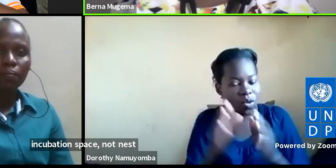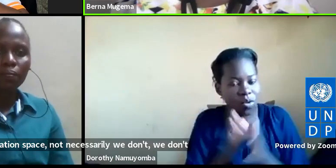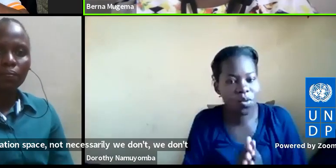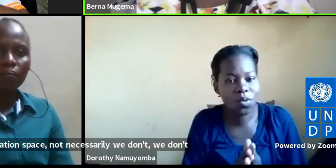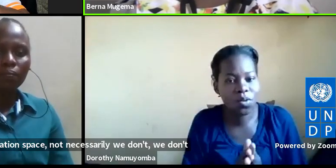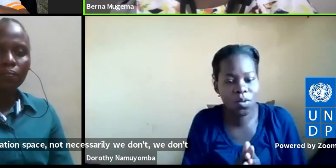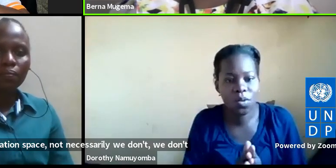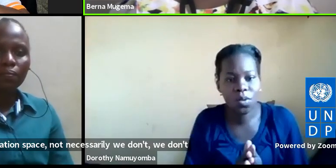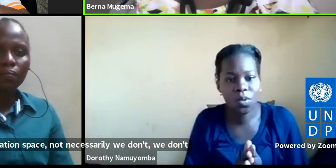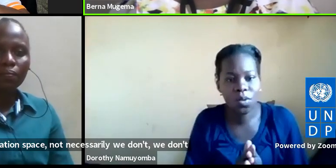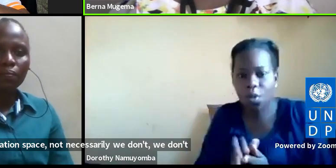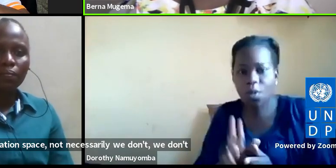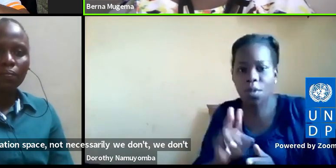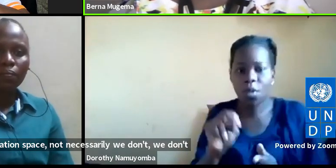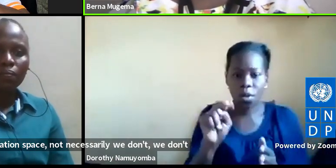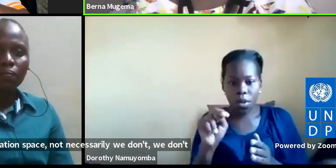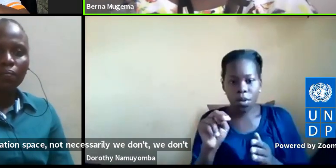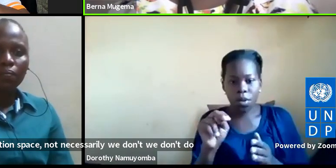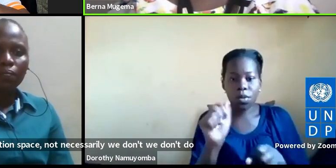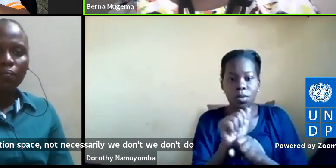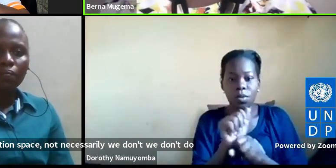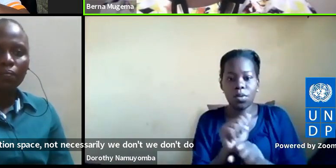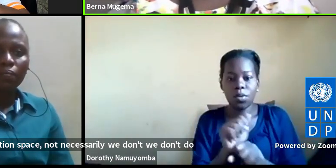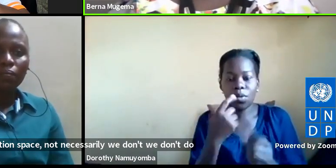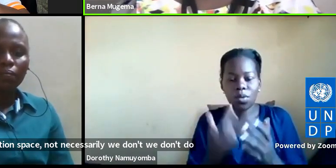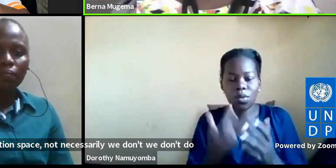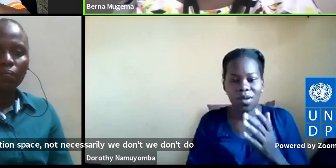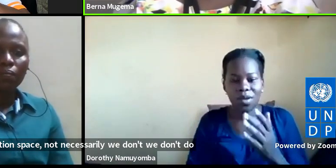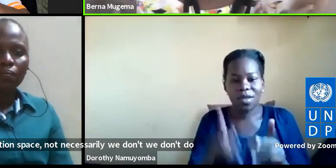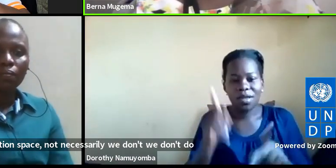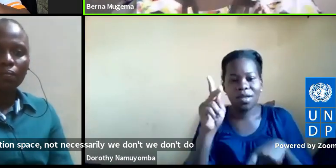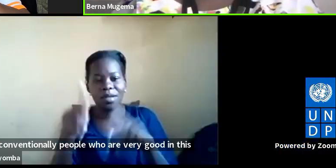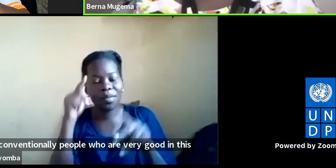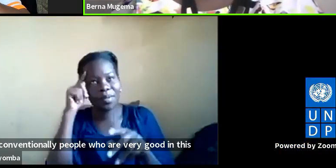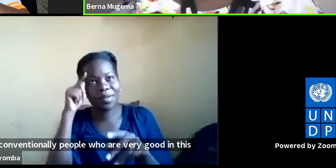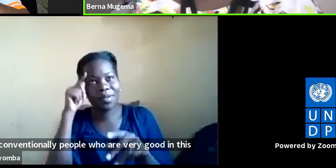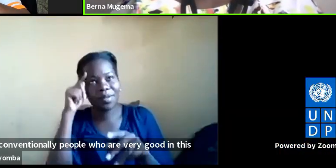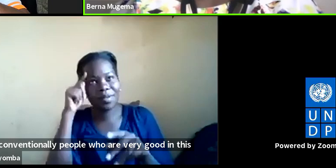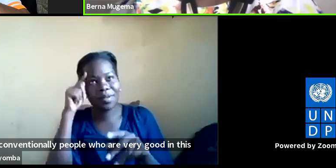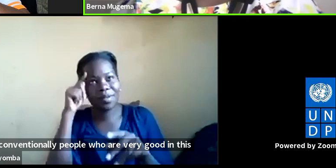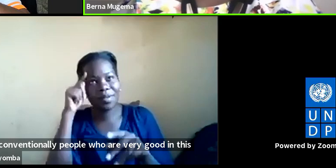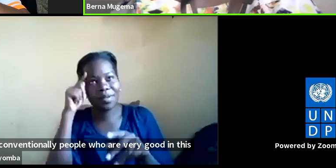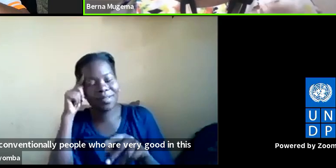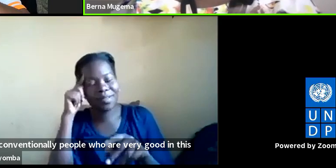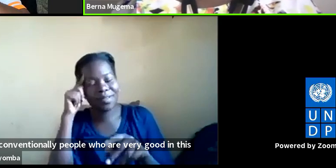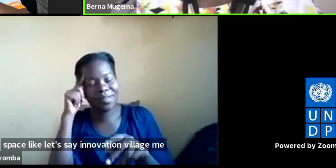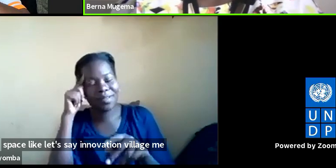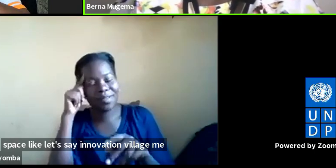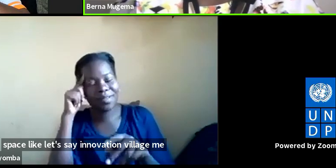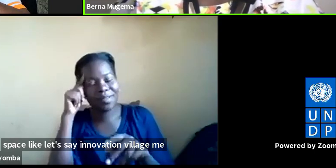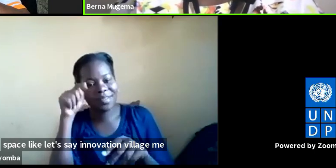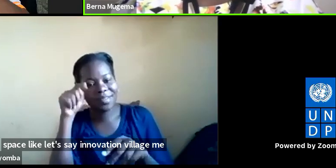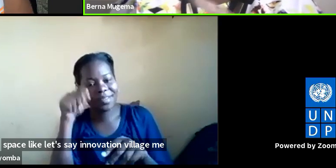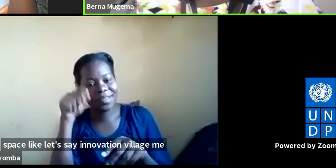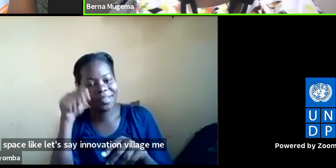We don't do what conventionally people who are very good in this space, like let's say Innovation Village, MEEC,